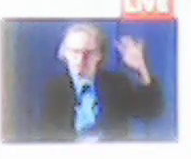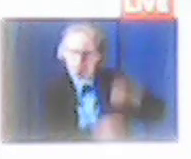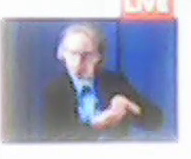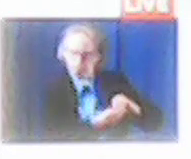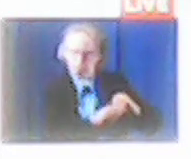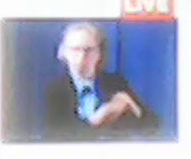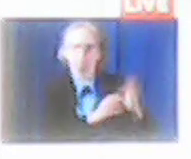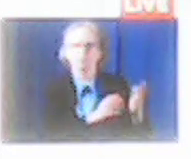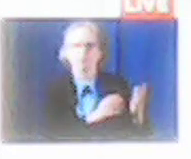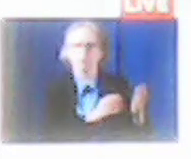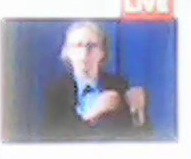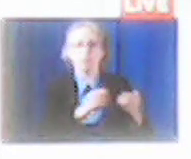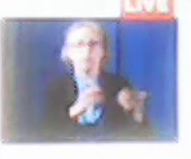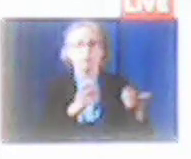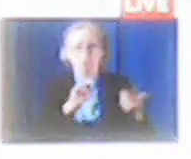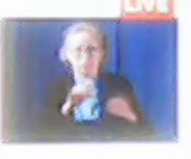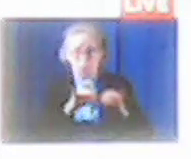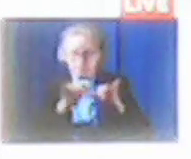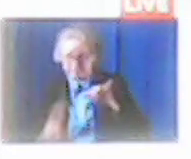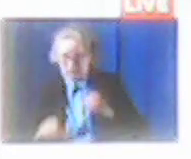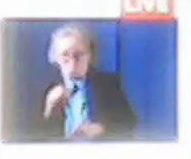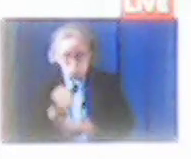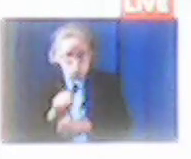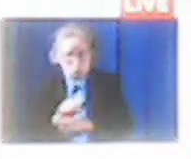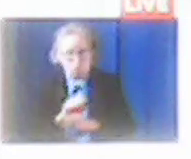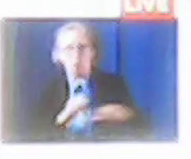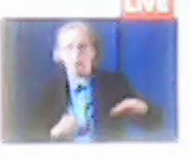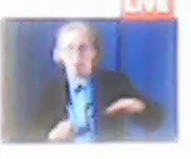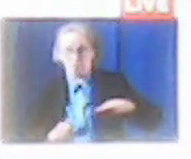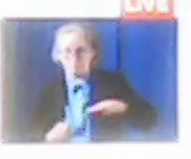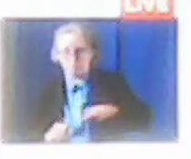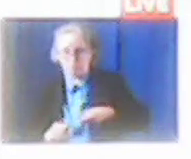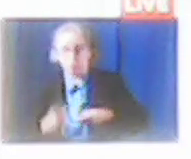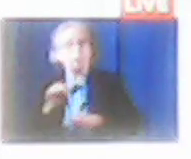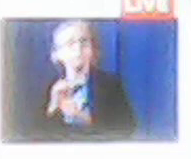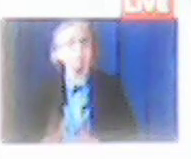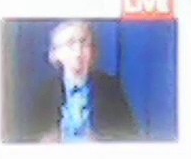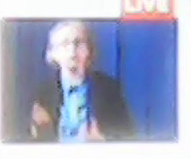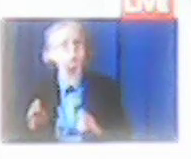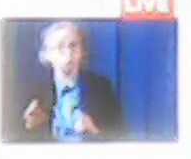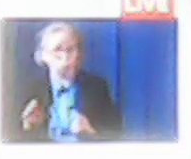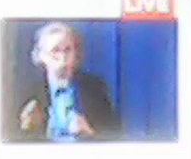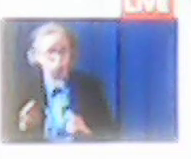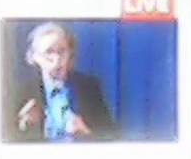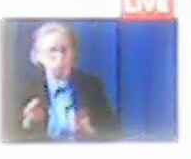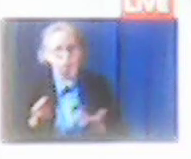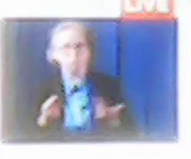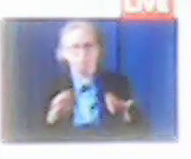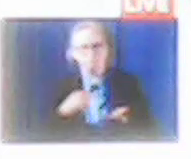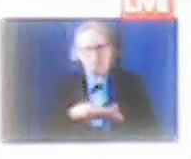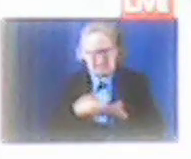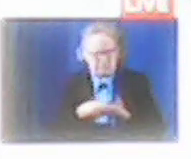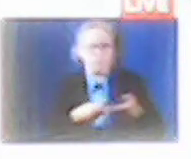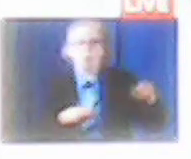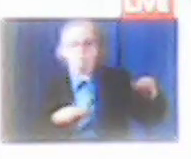picks back up and you can use them full time. Well, this program, Shared Work, is designed for this kind of activity. And let